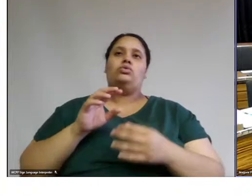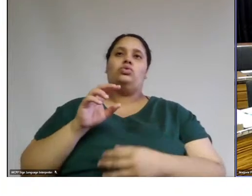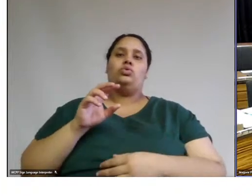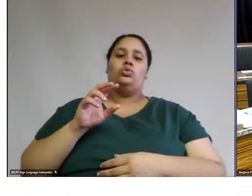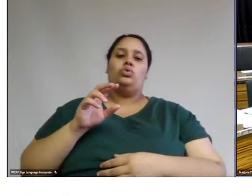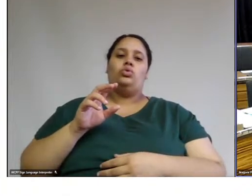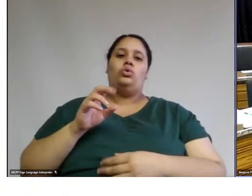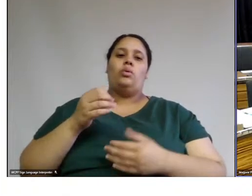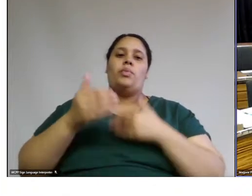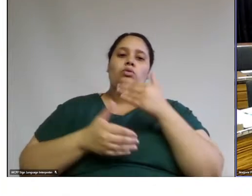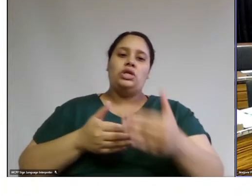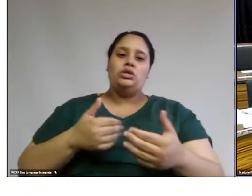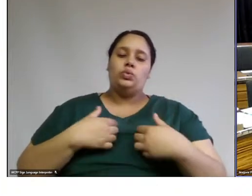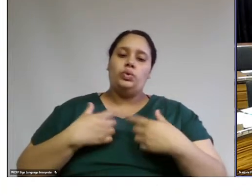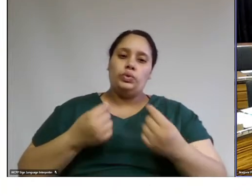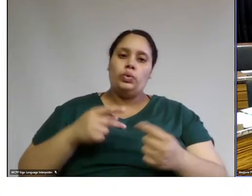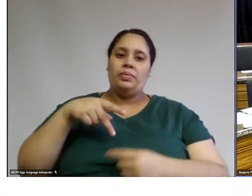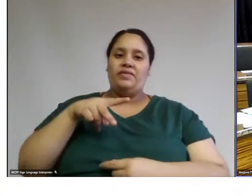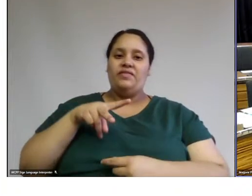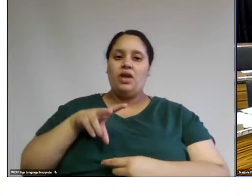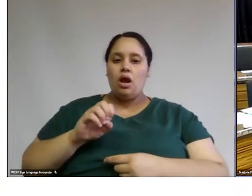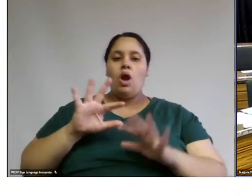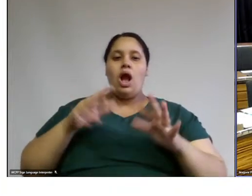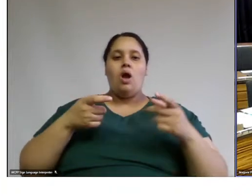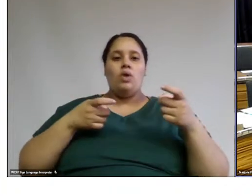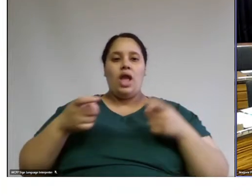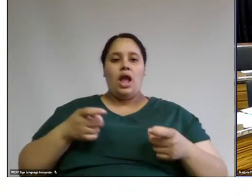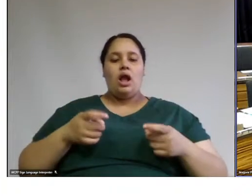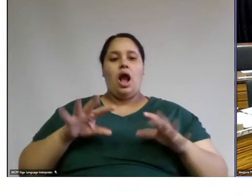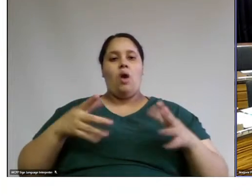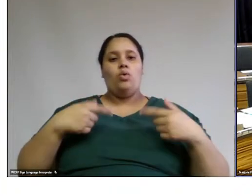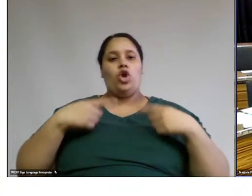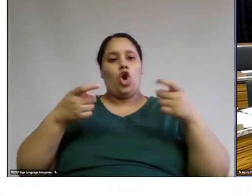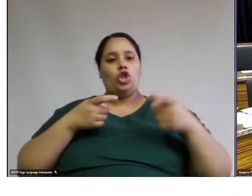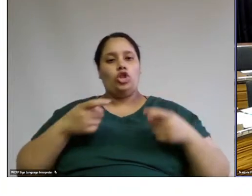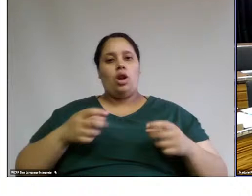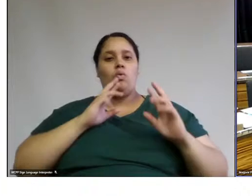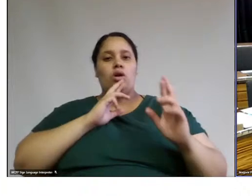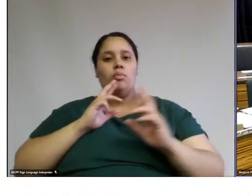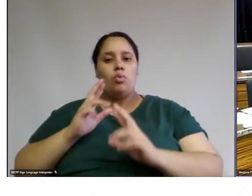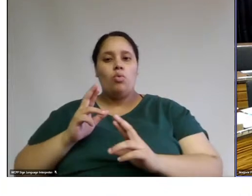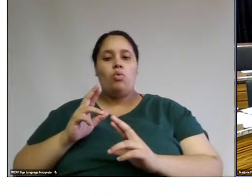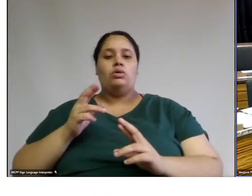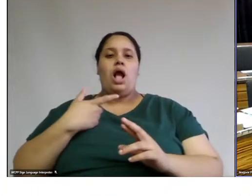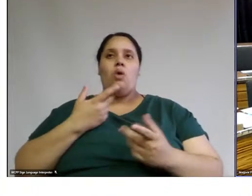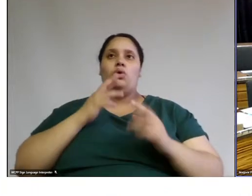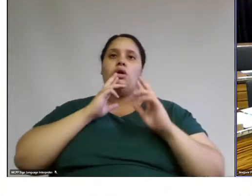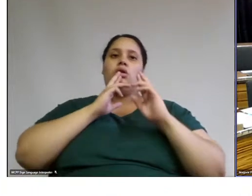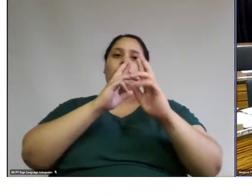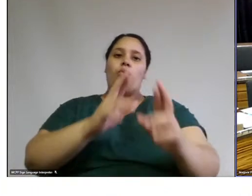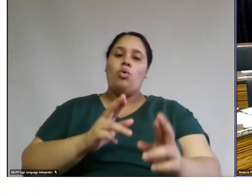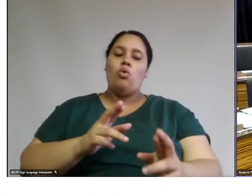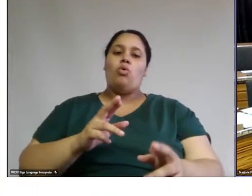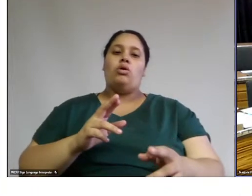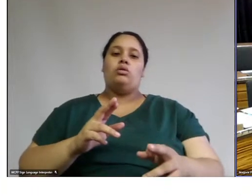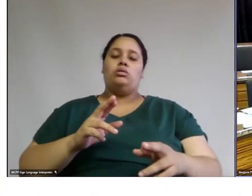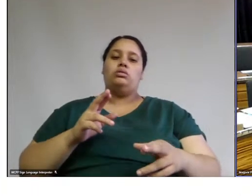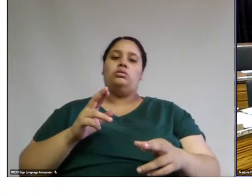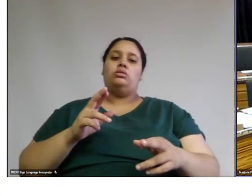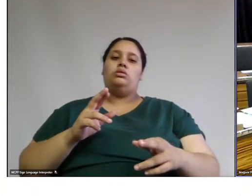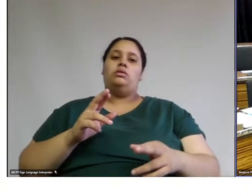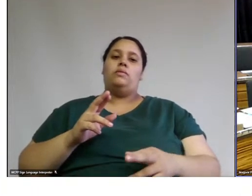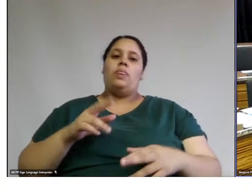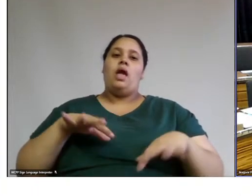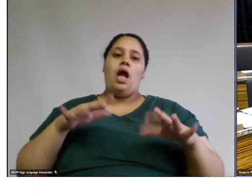put out, how are we dealing with internal control reports and our responses to them, how are we dealing with very